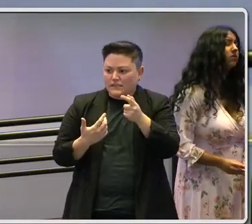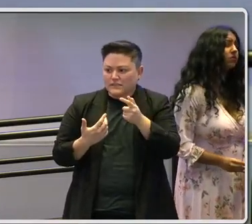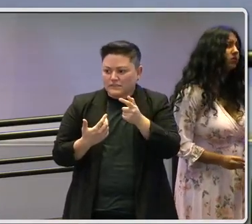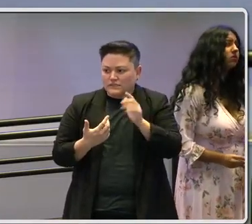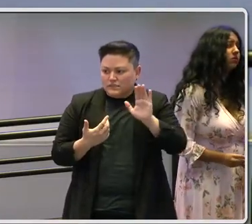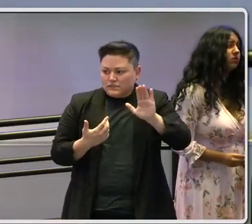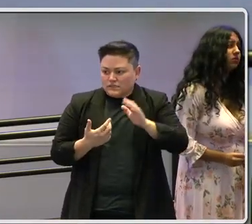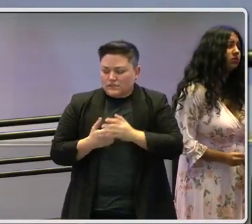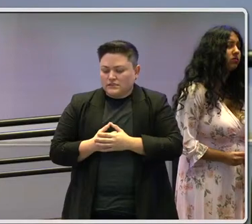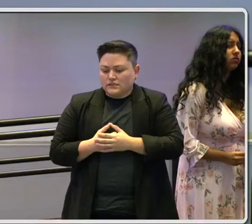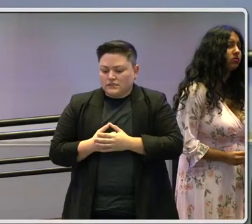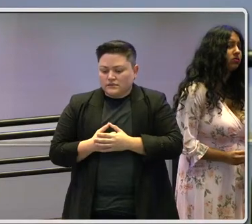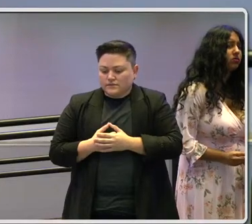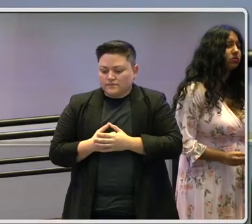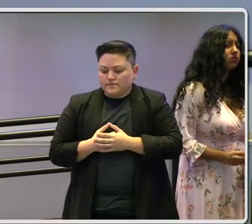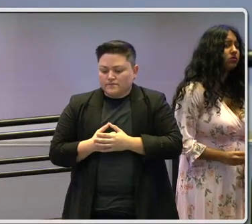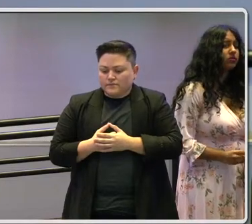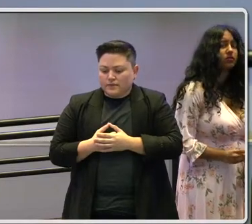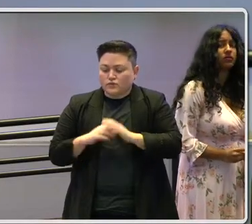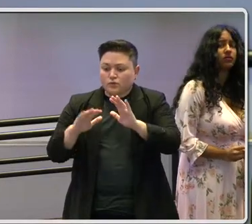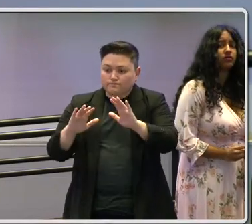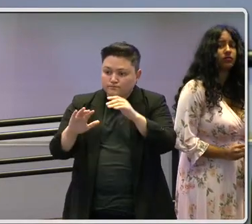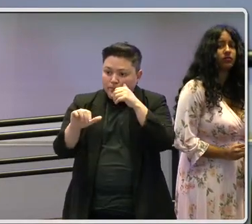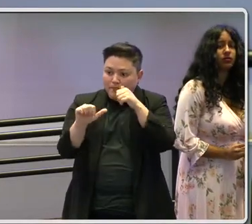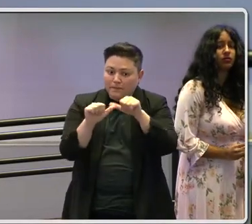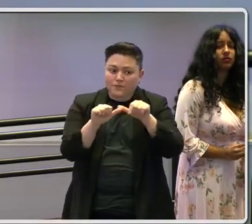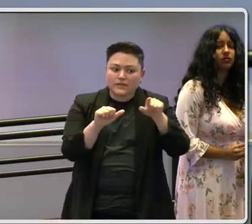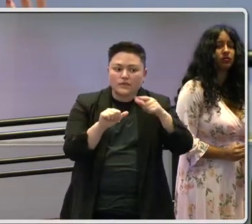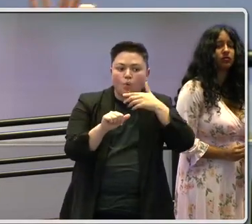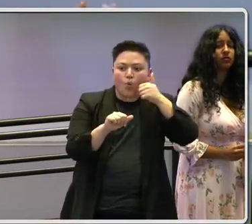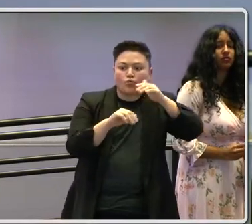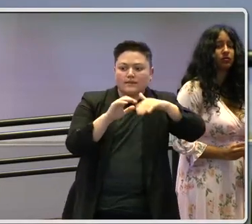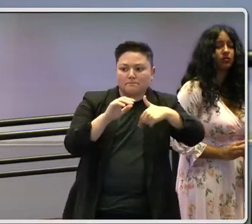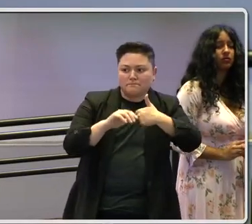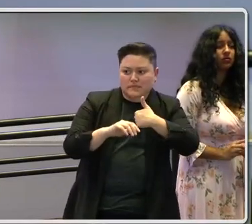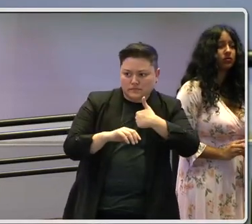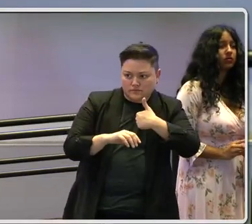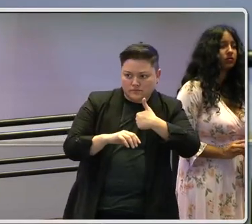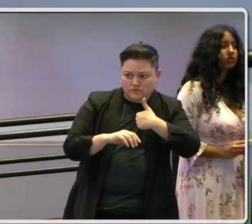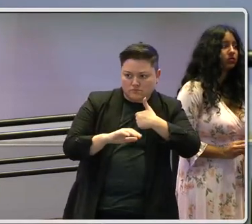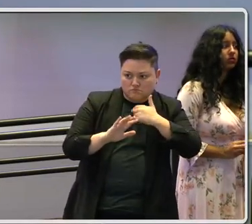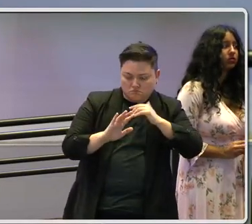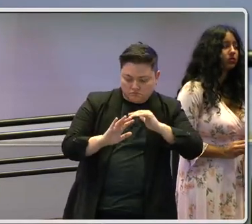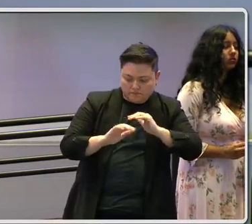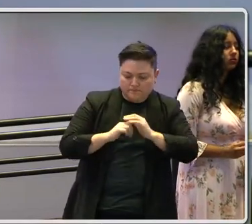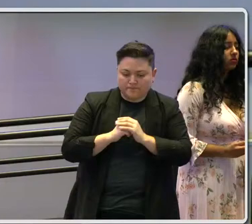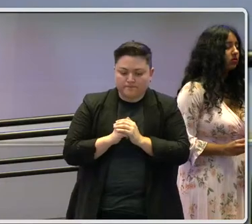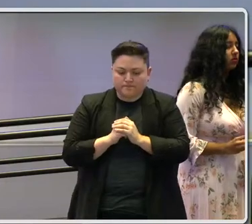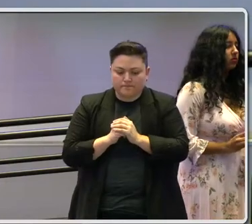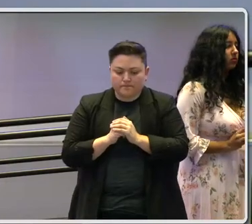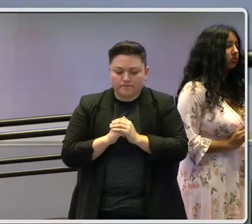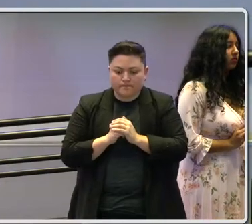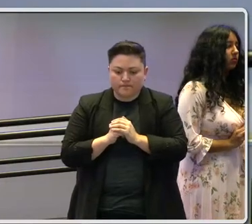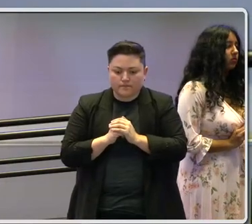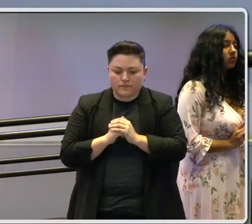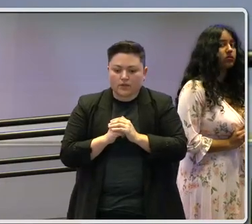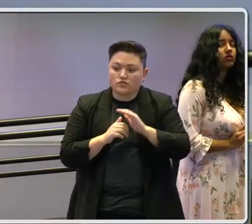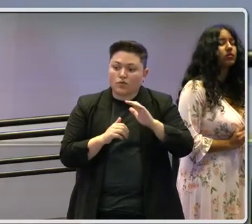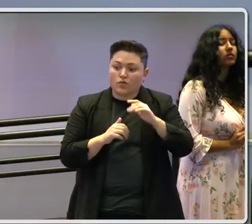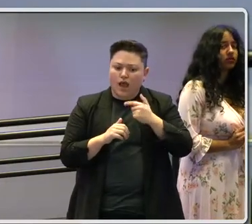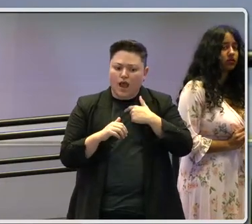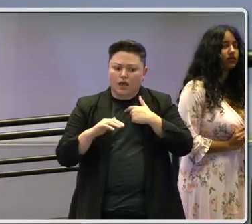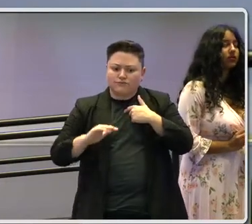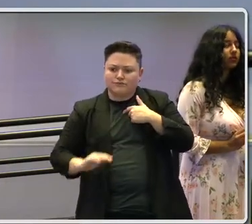yes. And keep in mind, he was older than I am. So in the time that this was occurring,